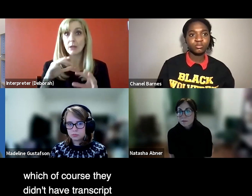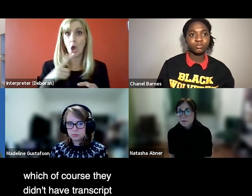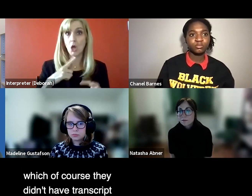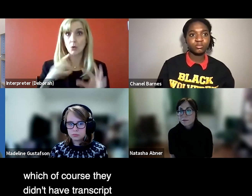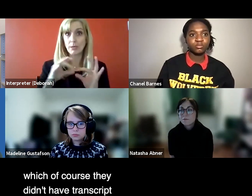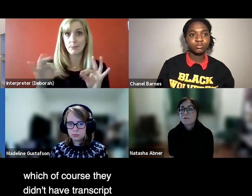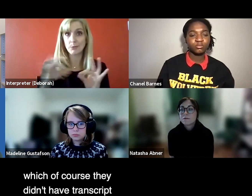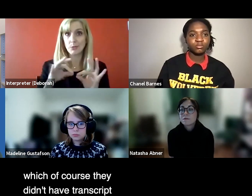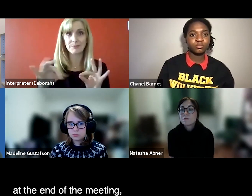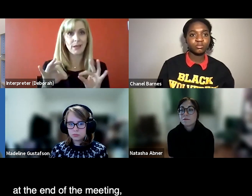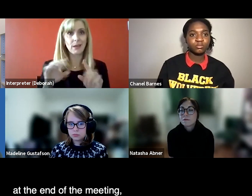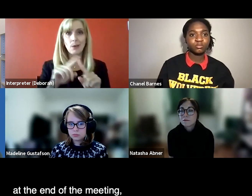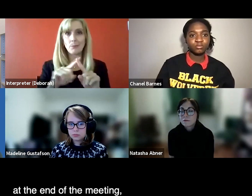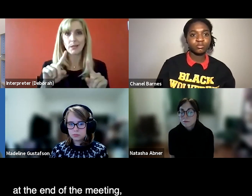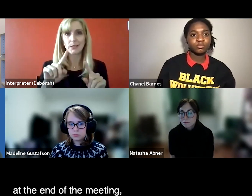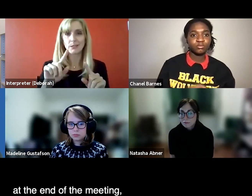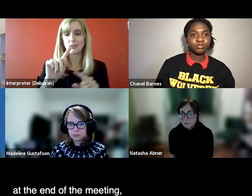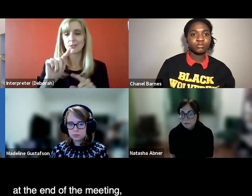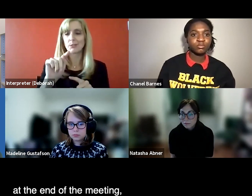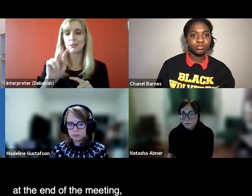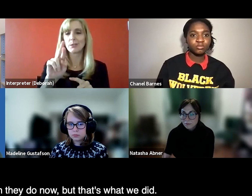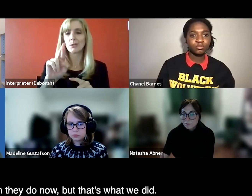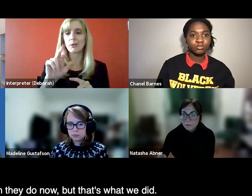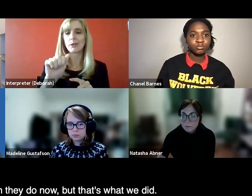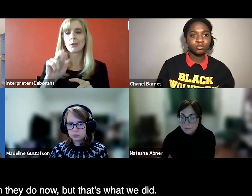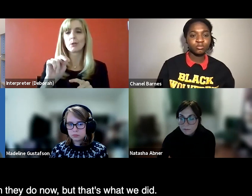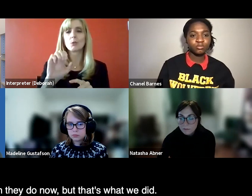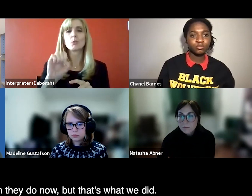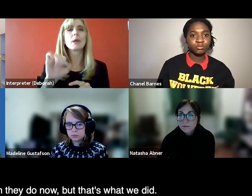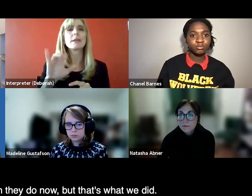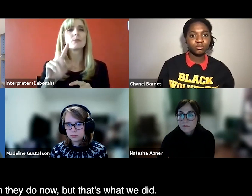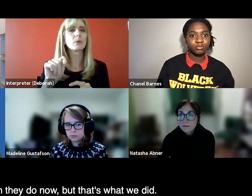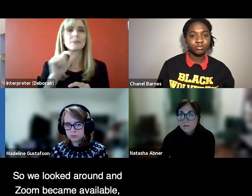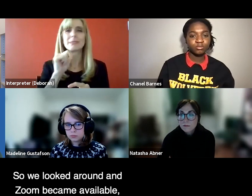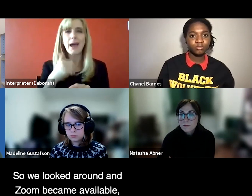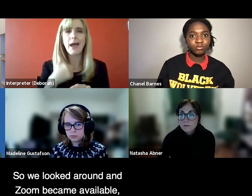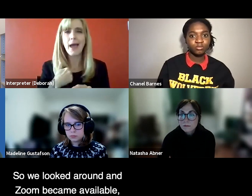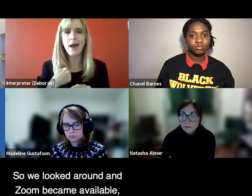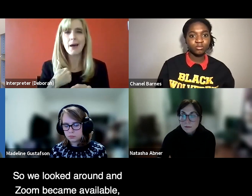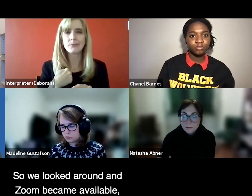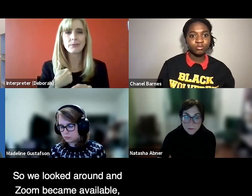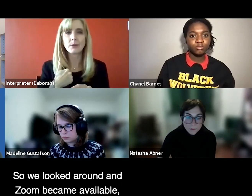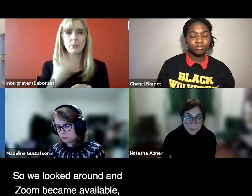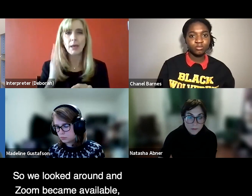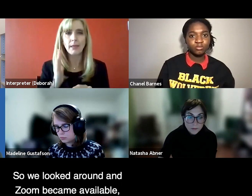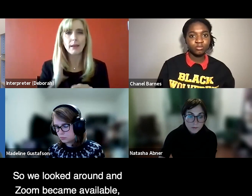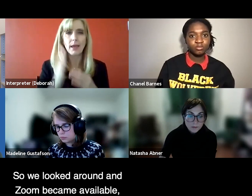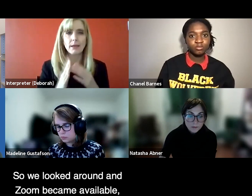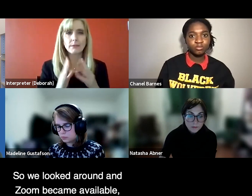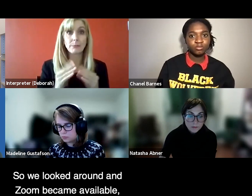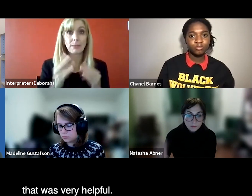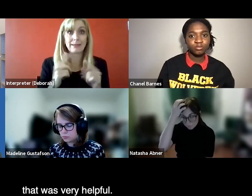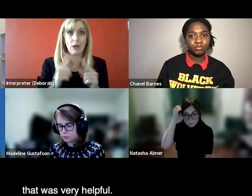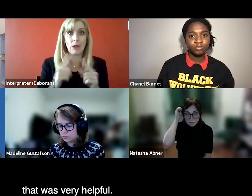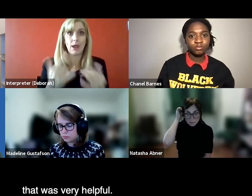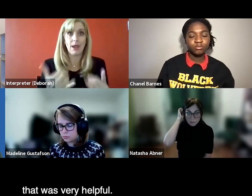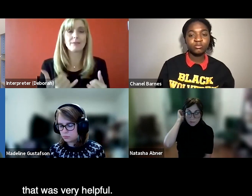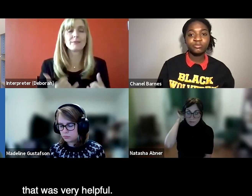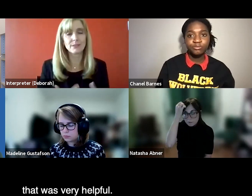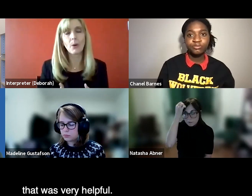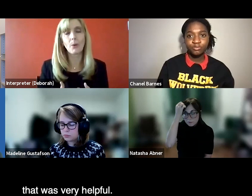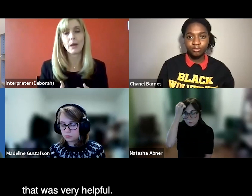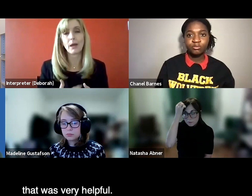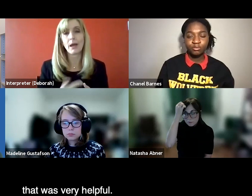have transcription at the end of the meeting, which they do now. But that's what we did as a workaround until Zoom became available. So that was